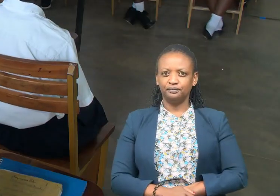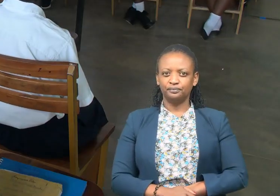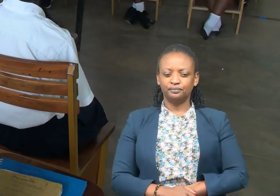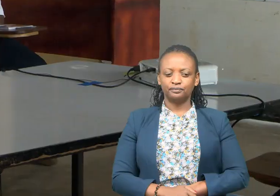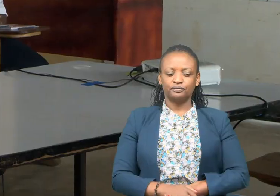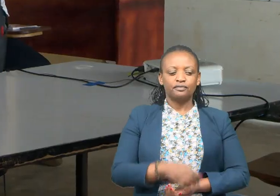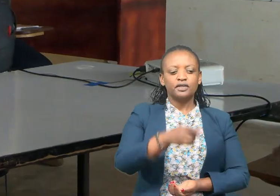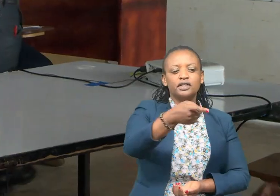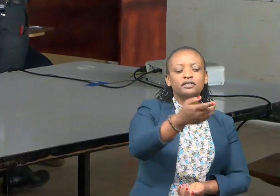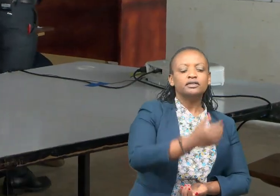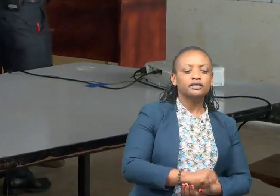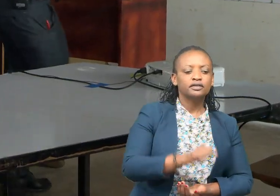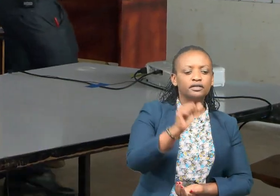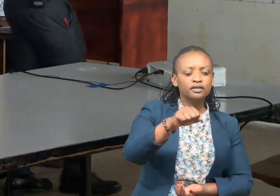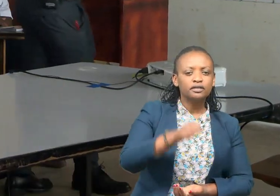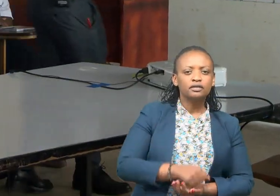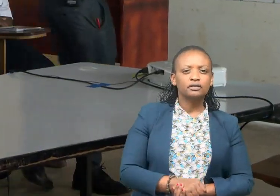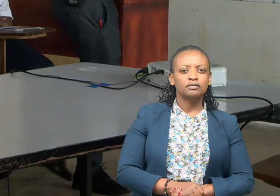Ian?